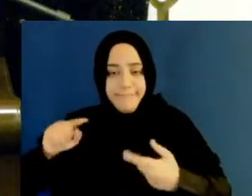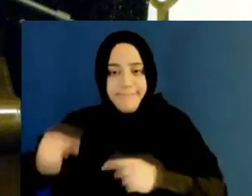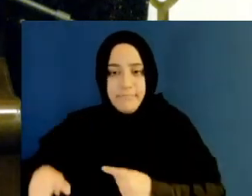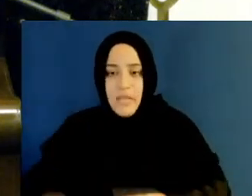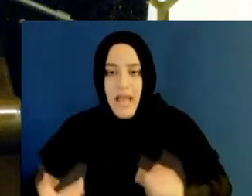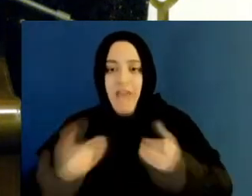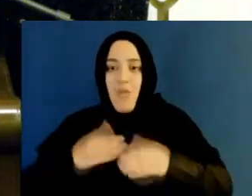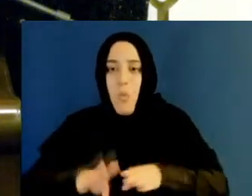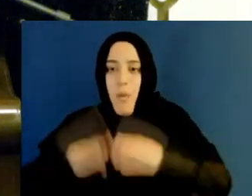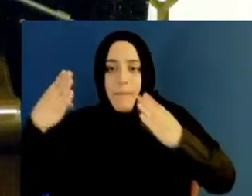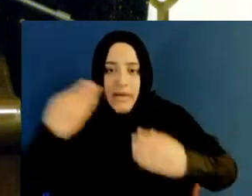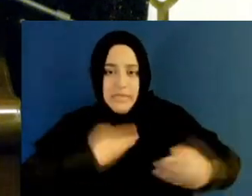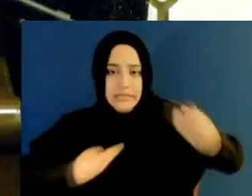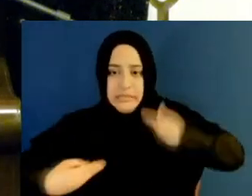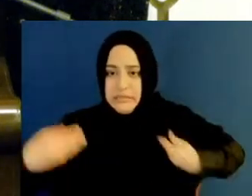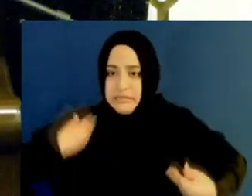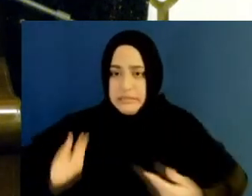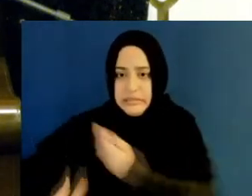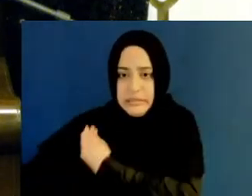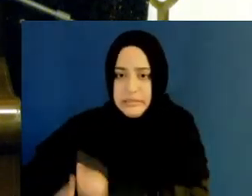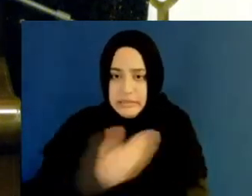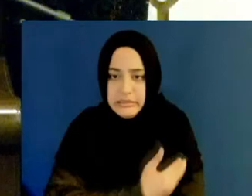were on his body and the